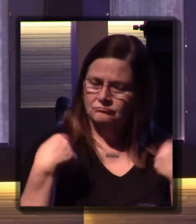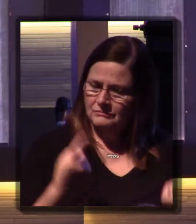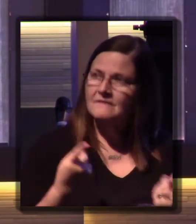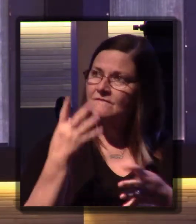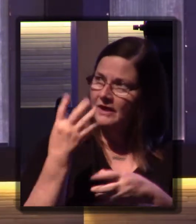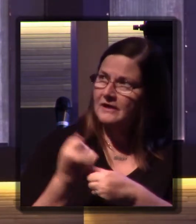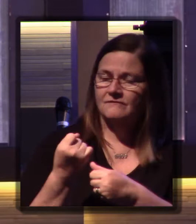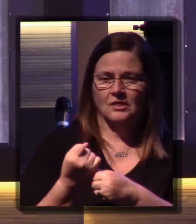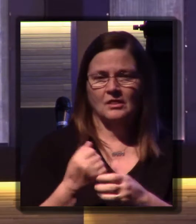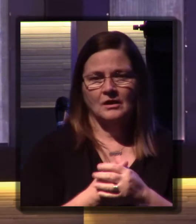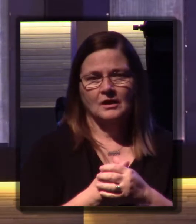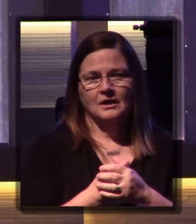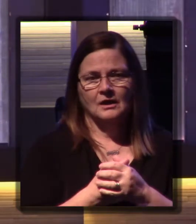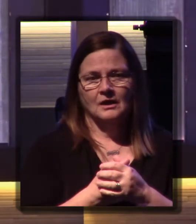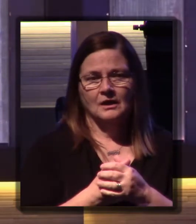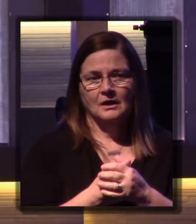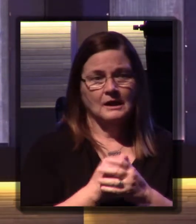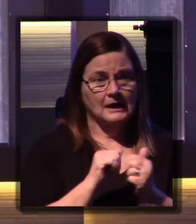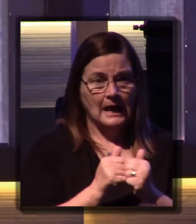faithful to him. How blessed will you be?